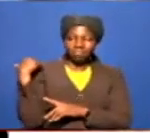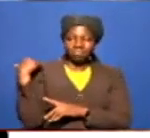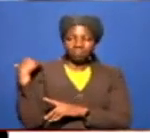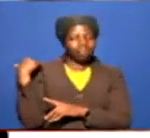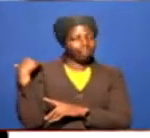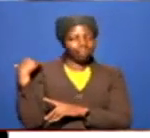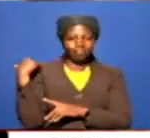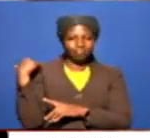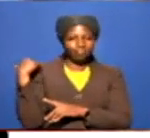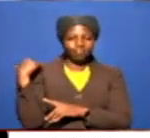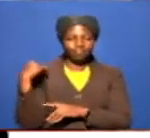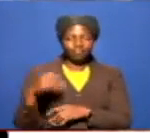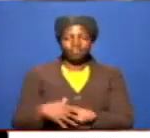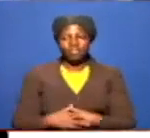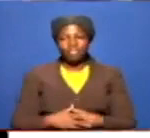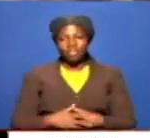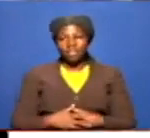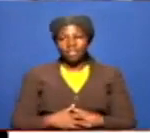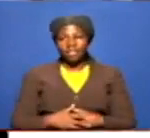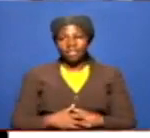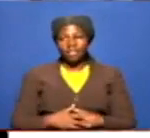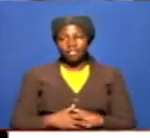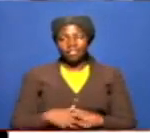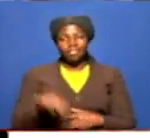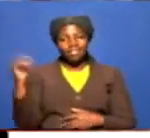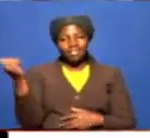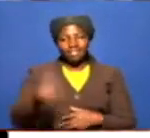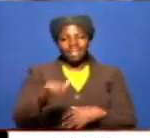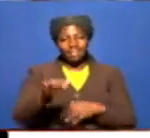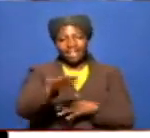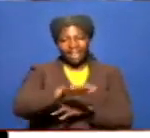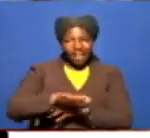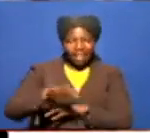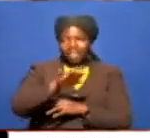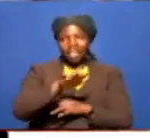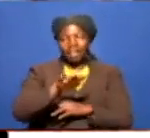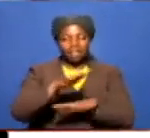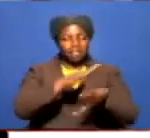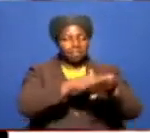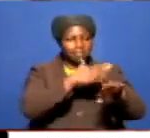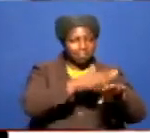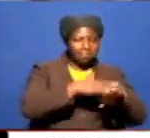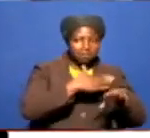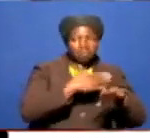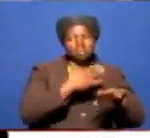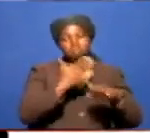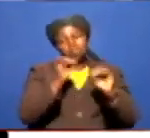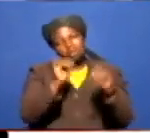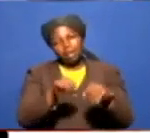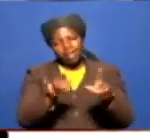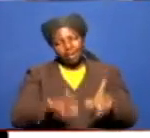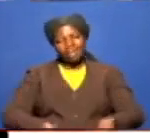for. Anywhere. A Kikuyu can live and work in any part of Kenya.